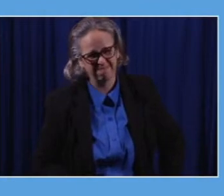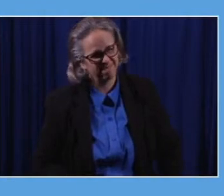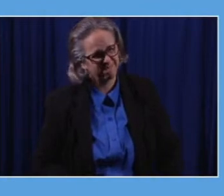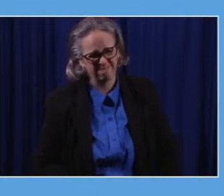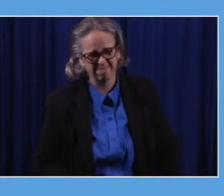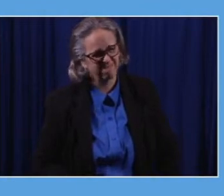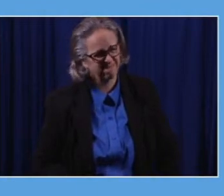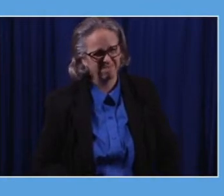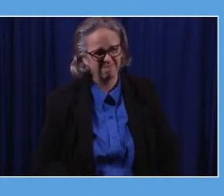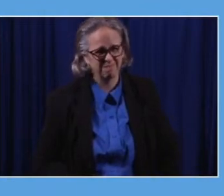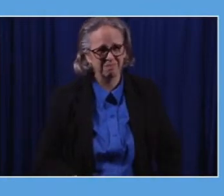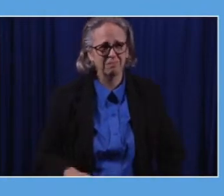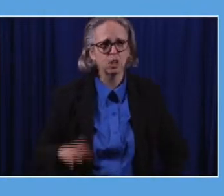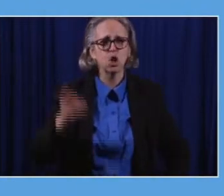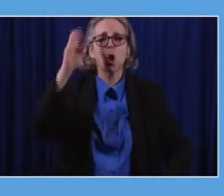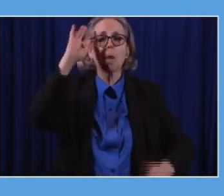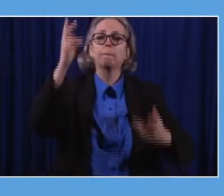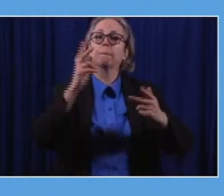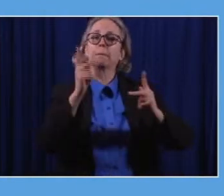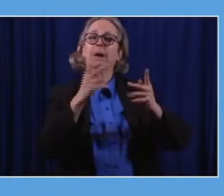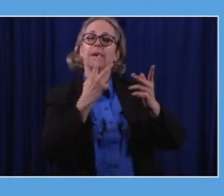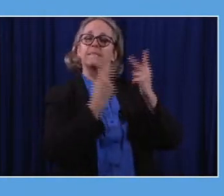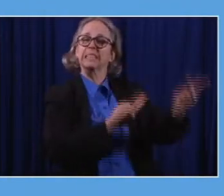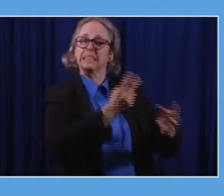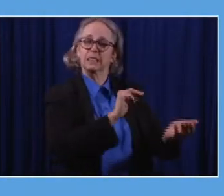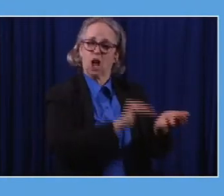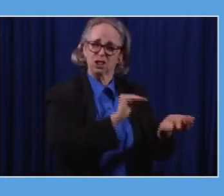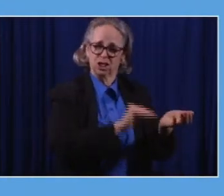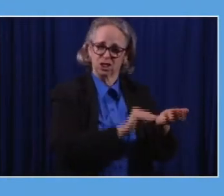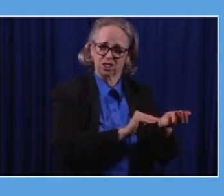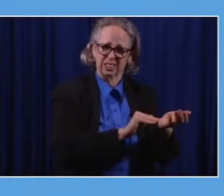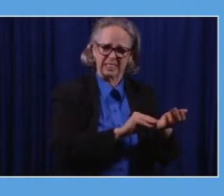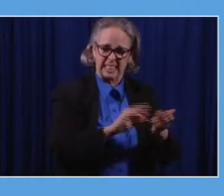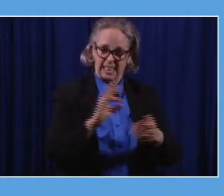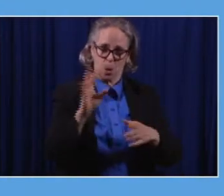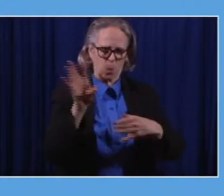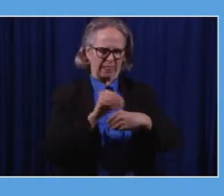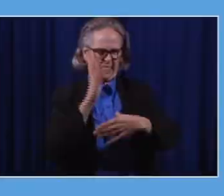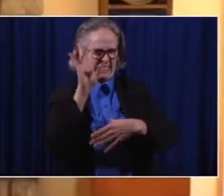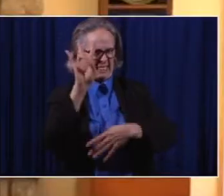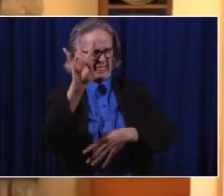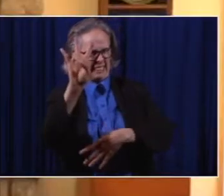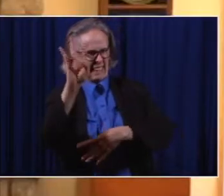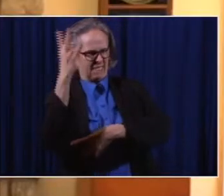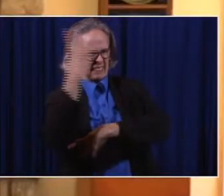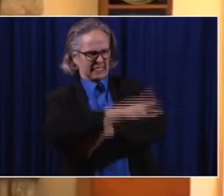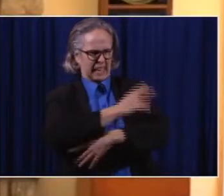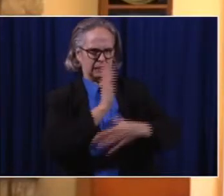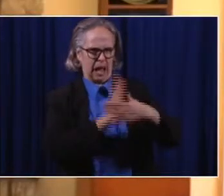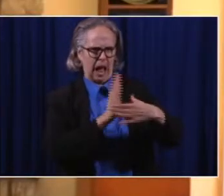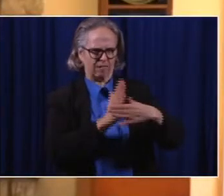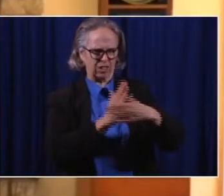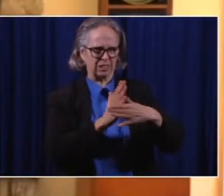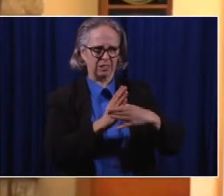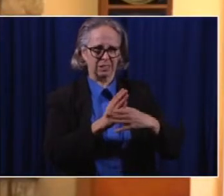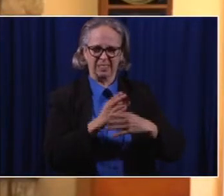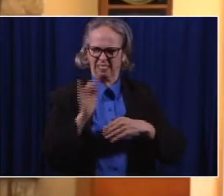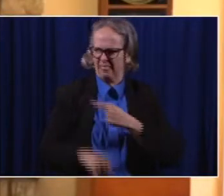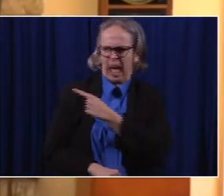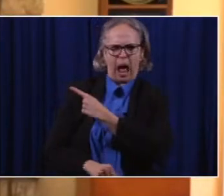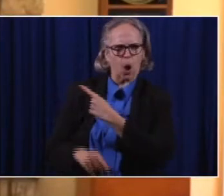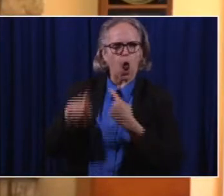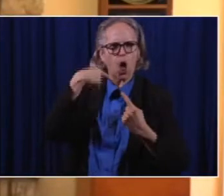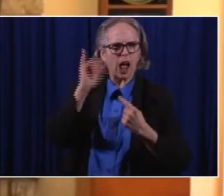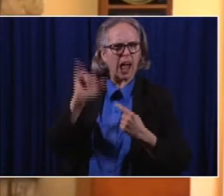7-day average, you're seeing right here what is going on in regard to that. Trend is similar to